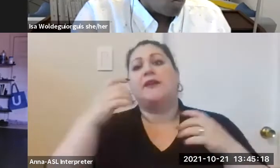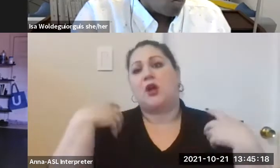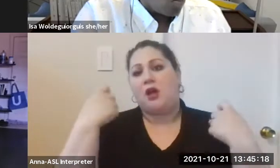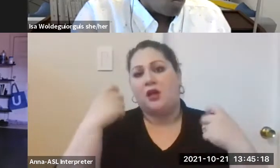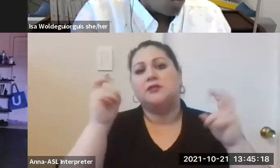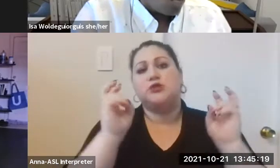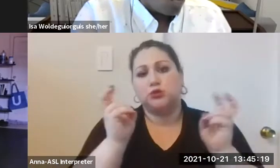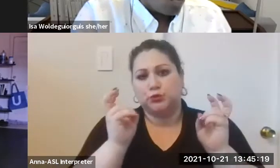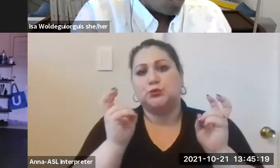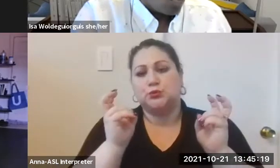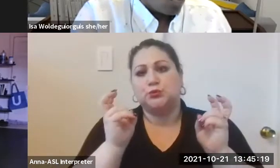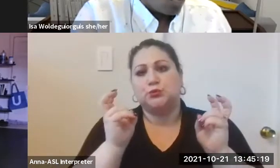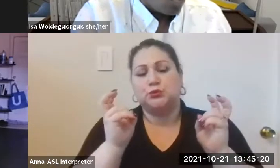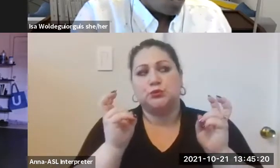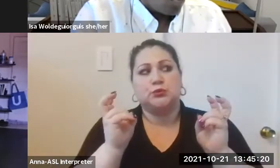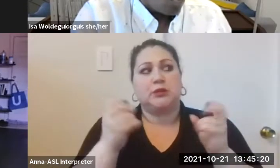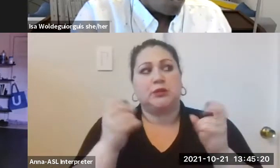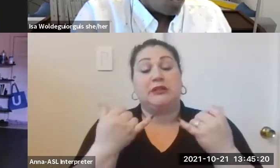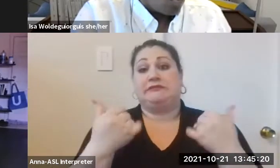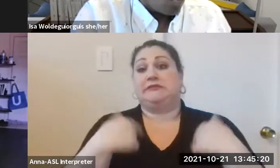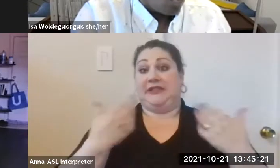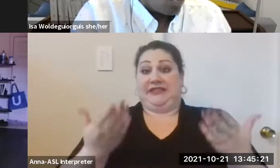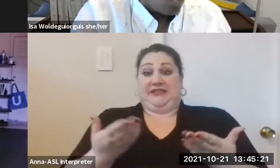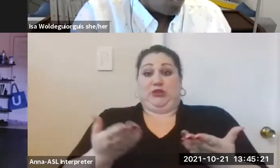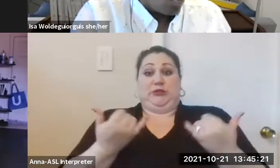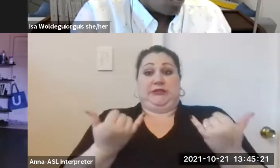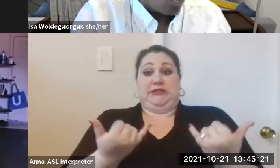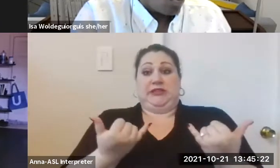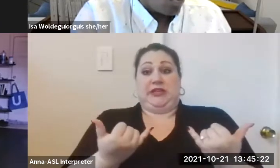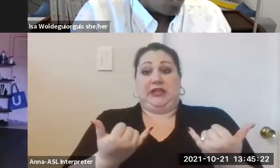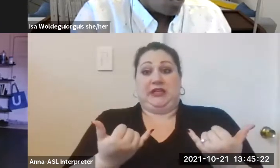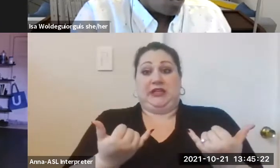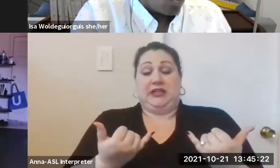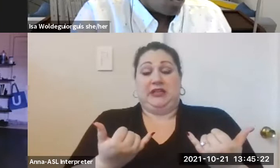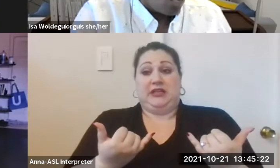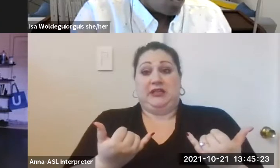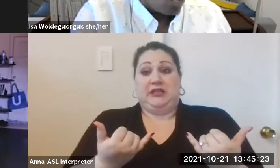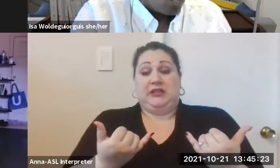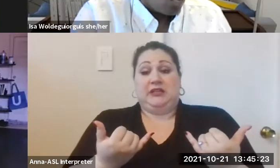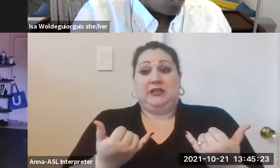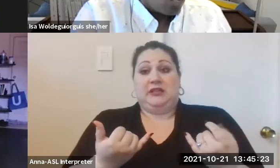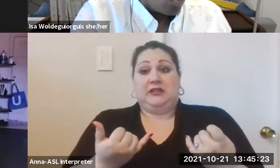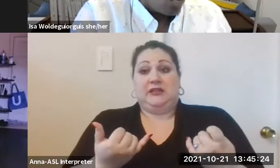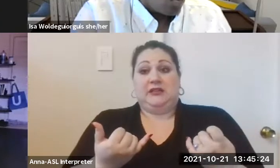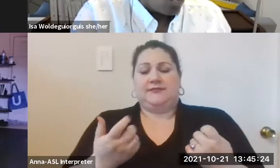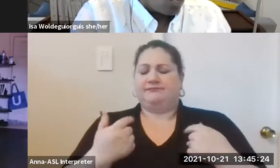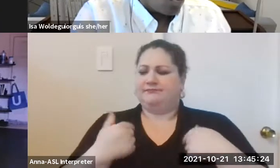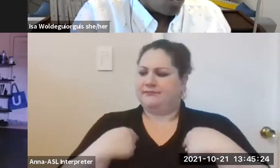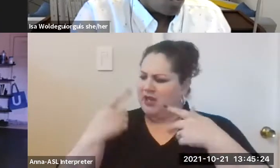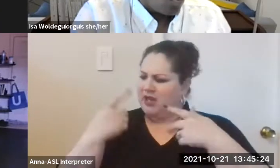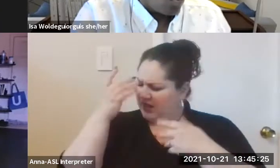And now here I am today. After counting it up, I came up with